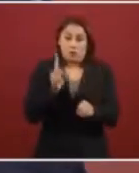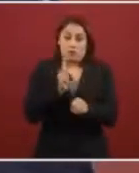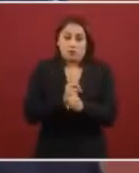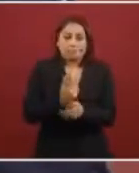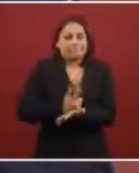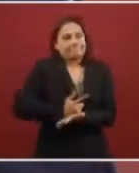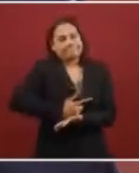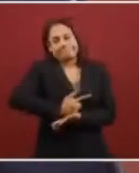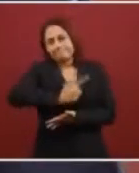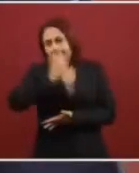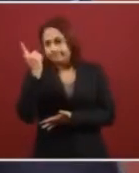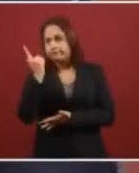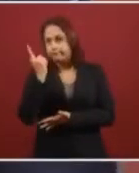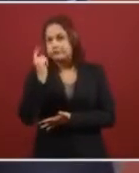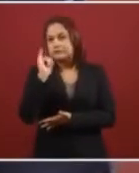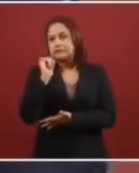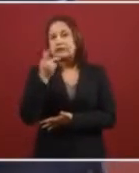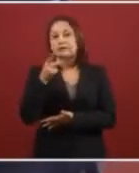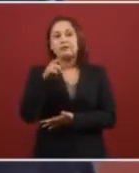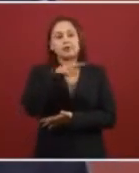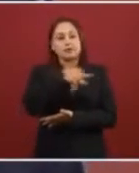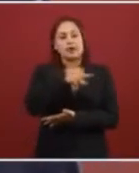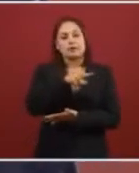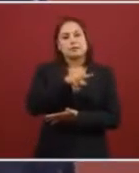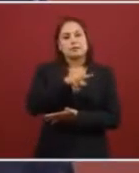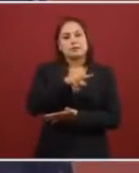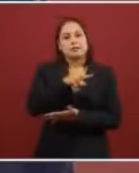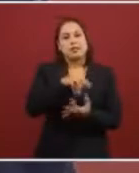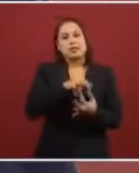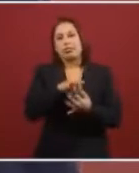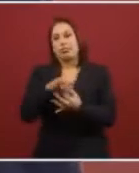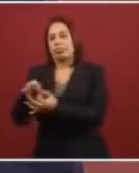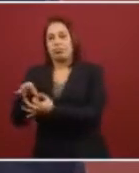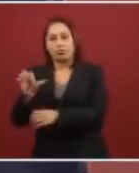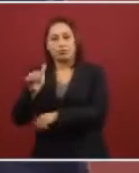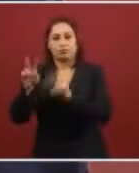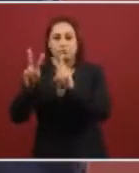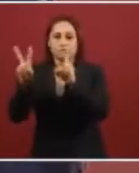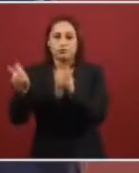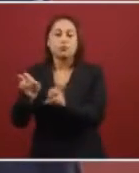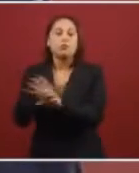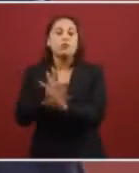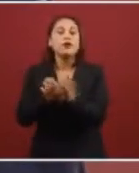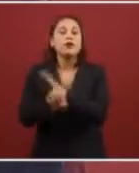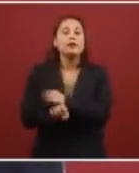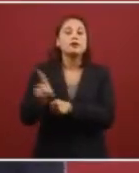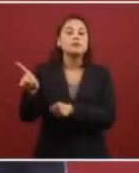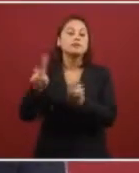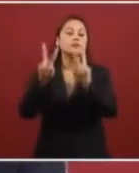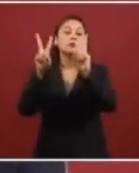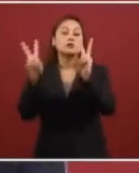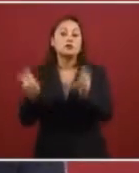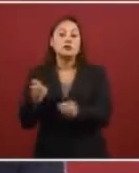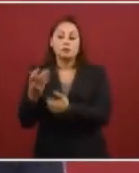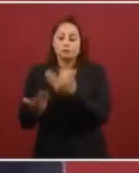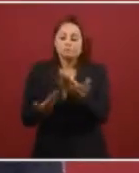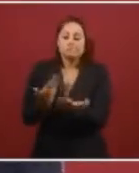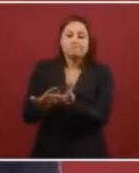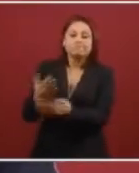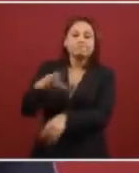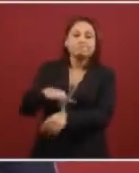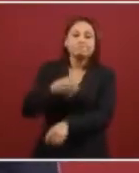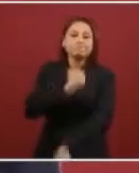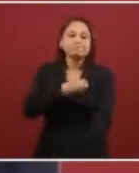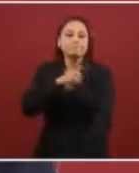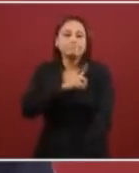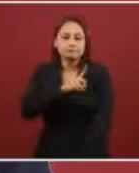que however afectan mucho that do affect, como el del like that los servicios médicos medical services es